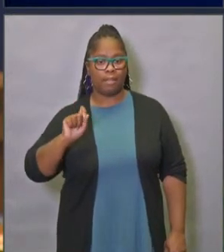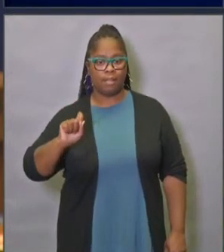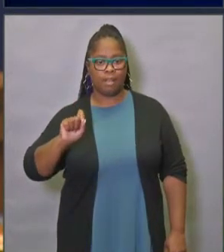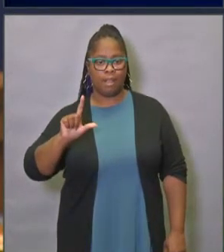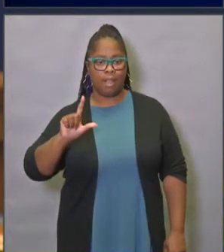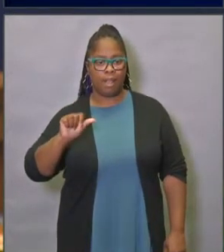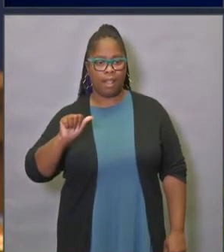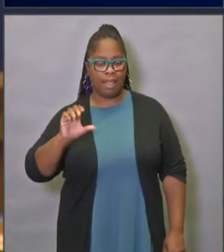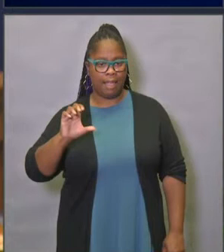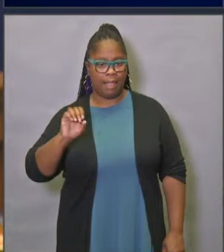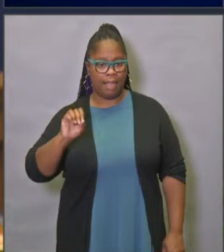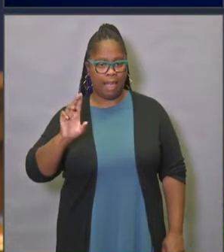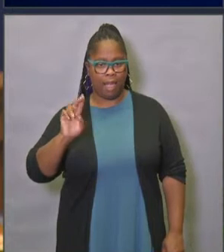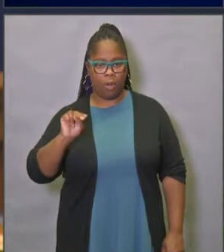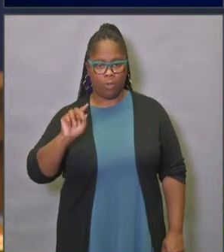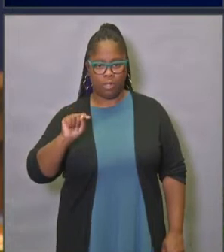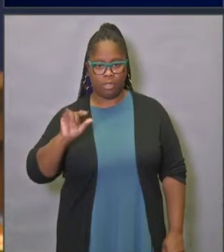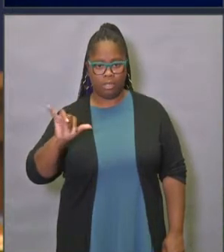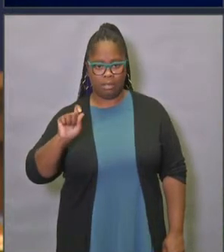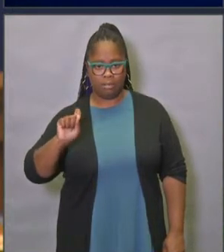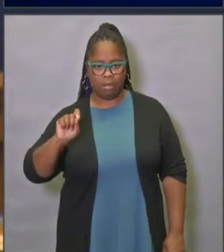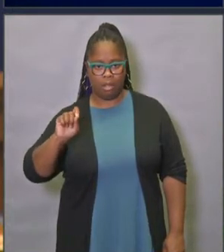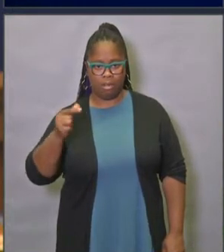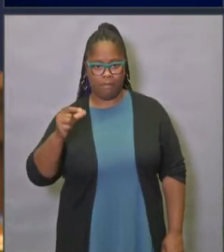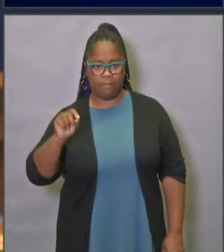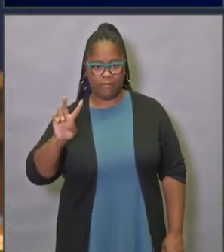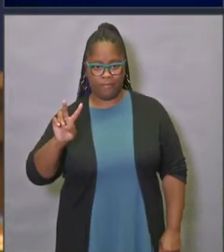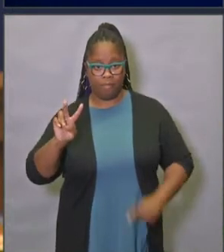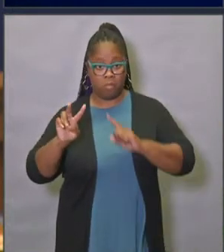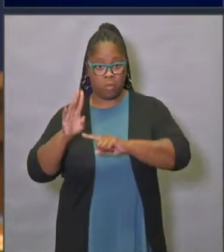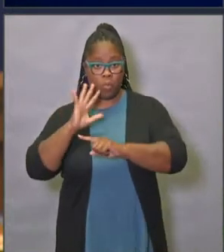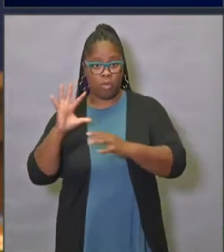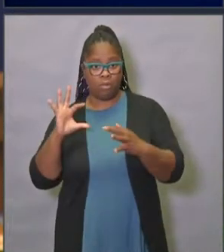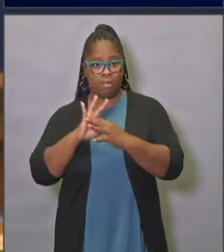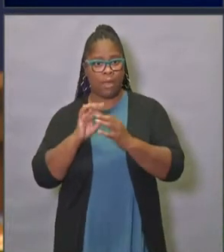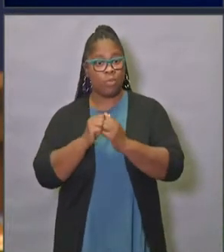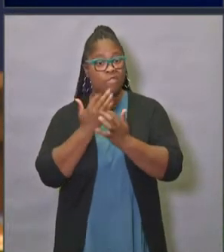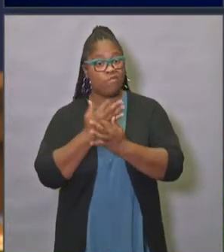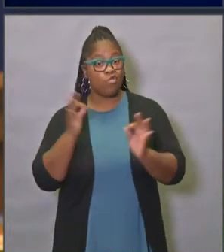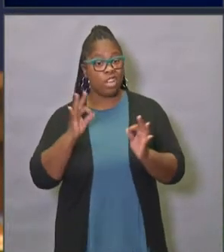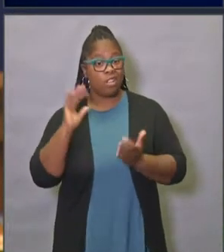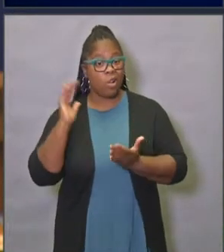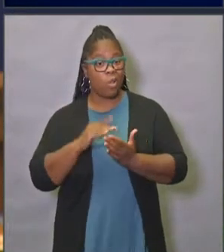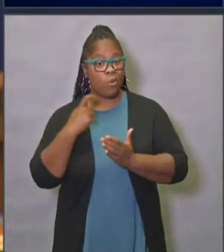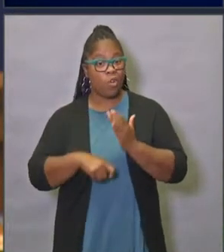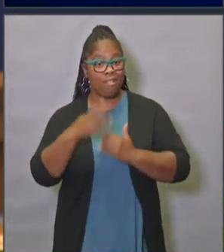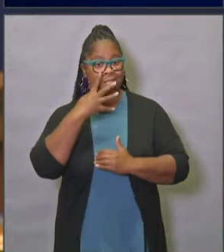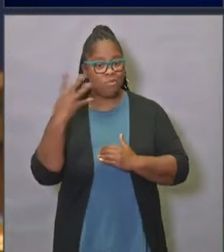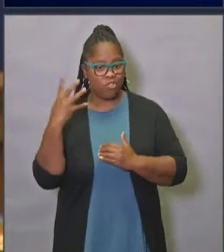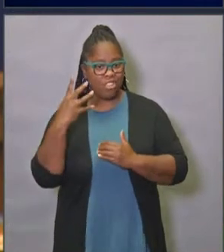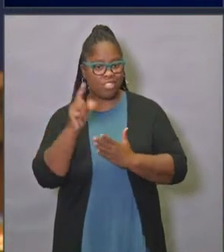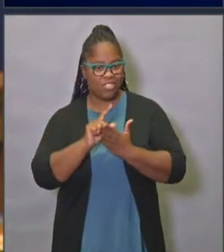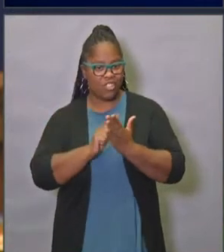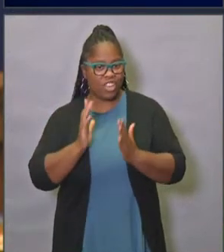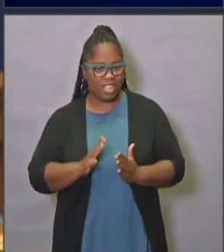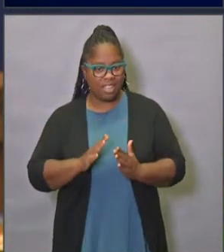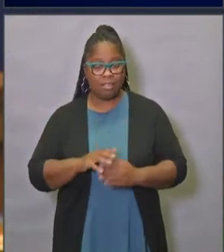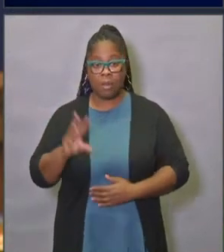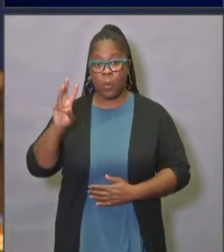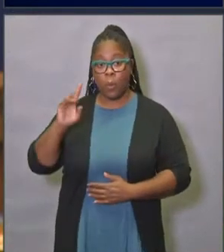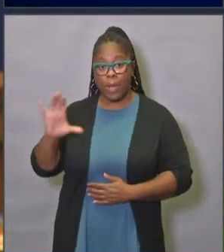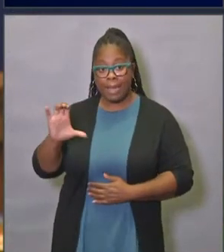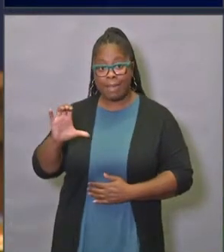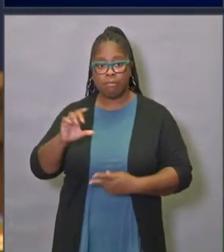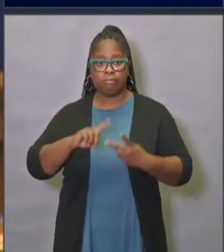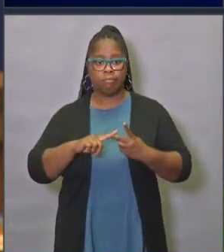oia.lacounty.gov to be connected to a free or low-cost immigration attorney. Other food programs like WIC or Meals for Seniors and